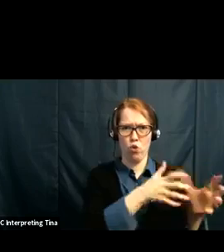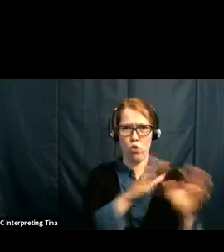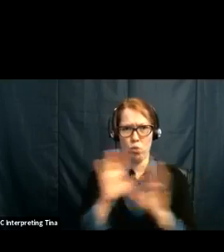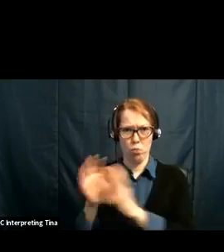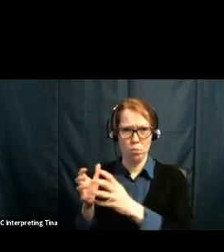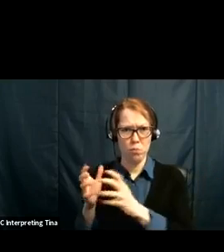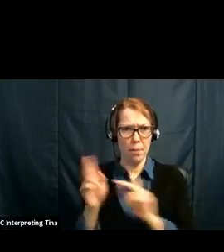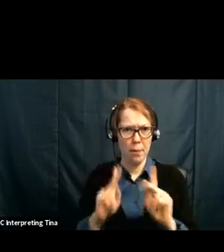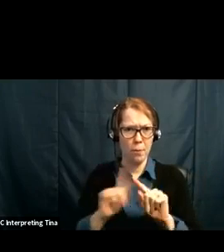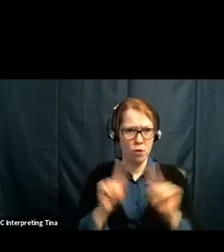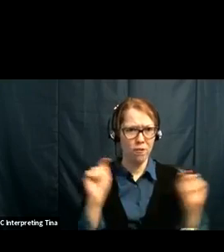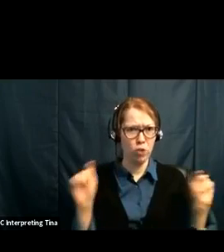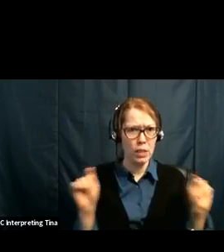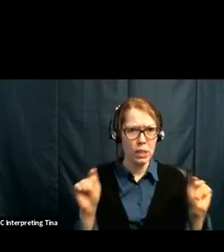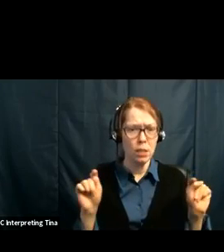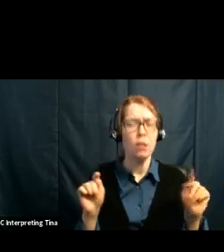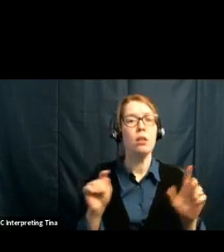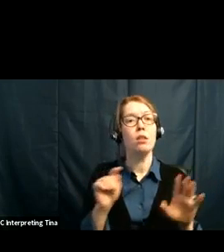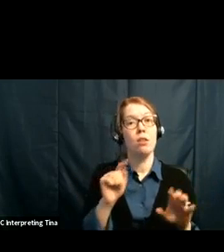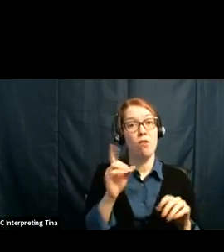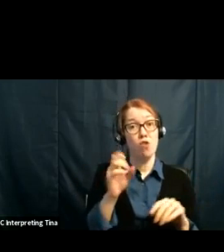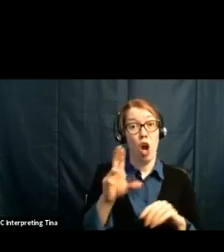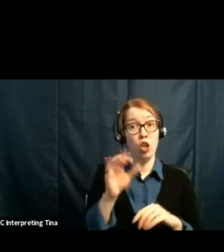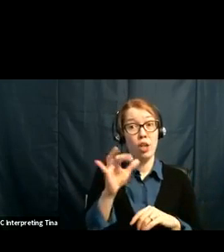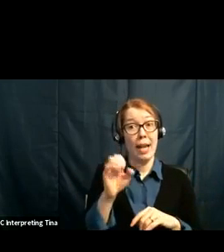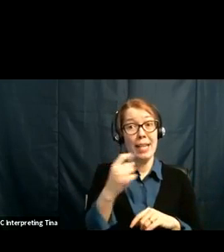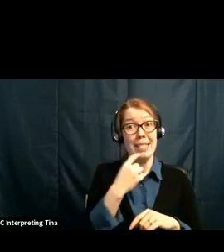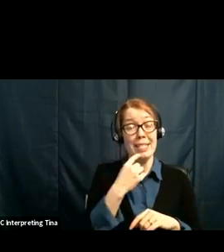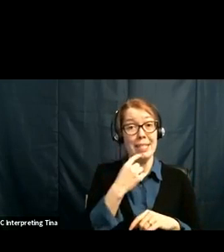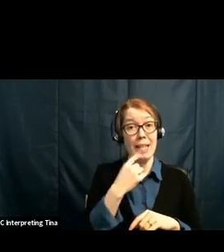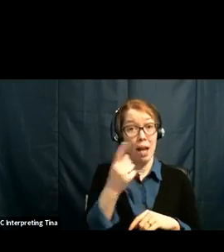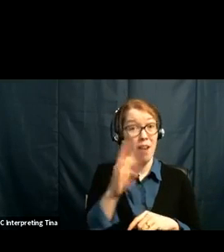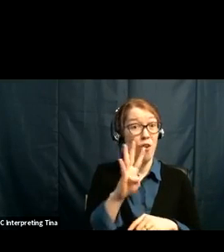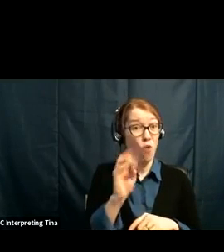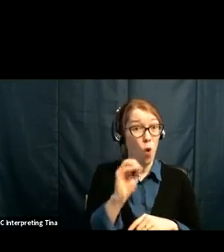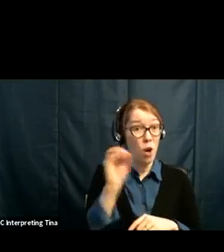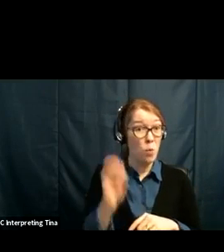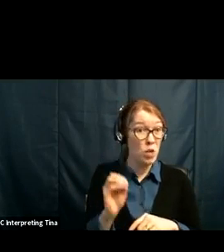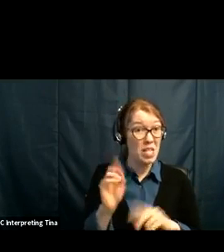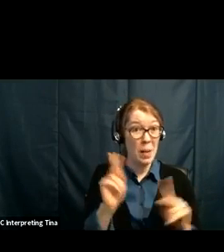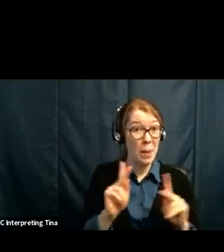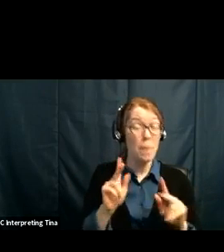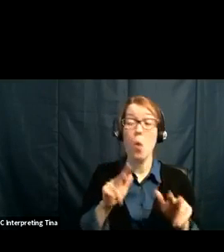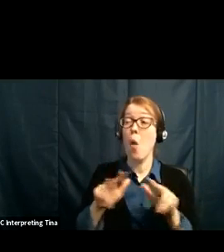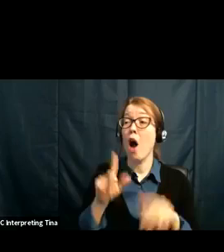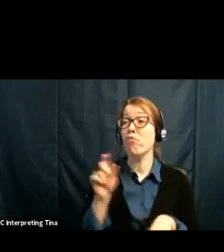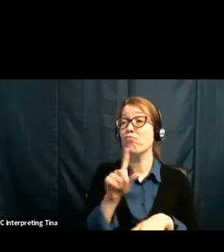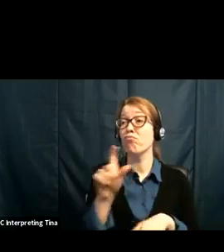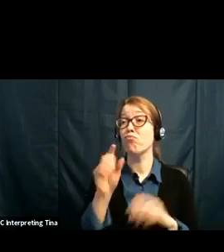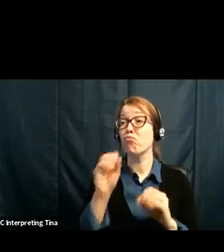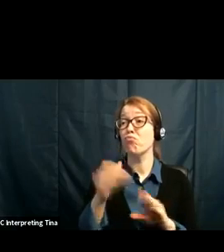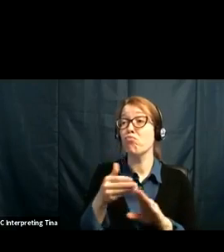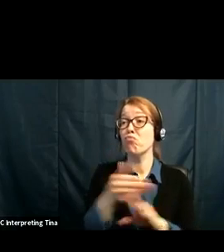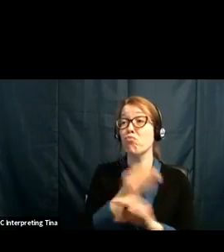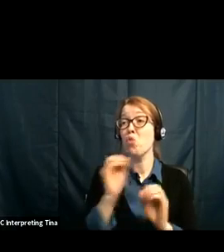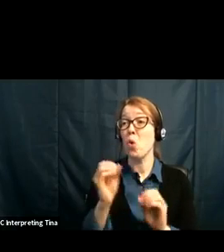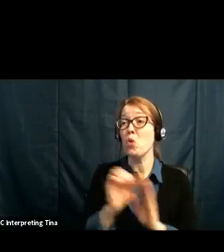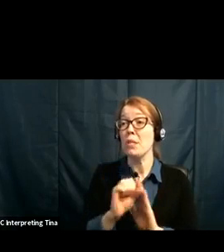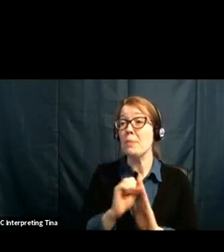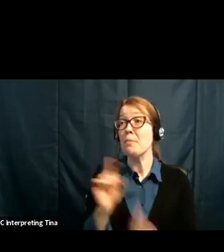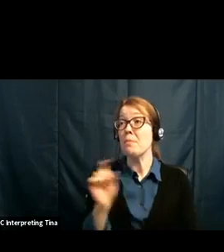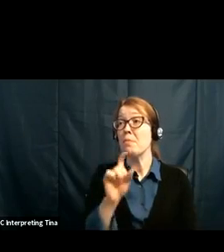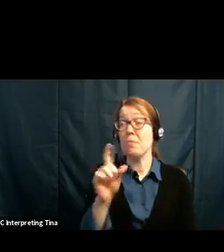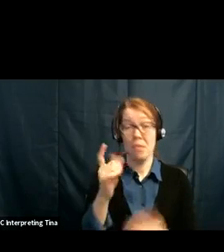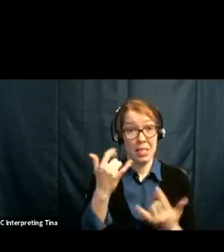as Dr. Casey said, 40% of people can be walking around asymptomatic. And so when we